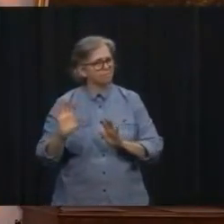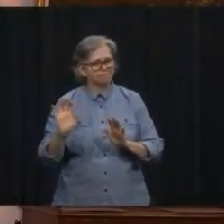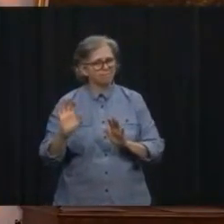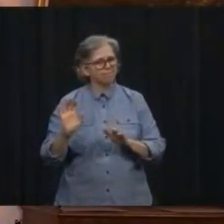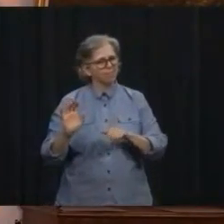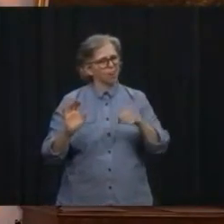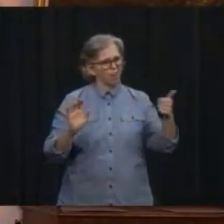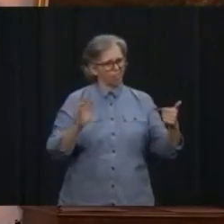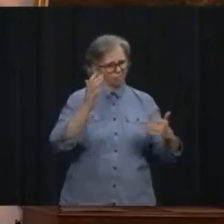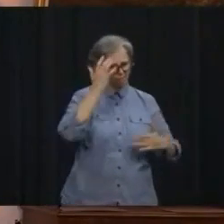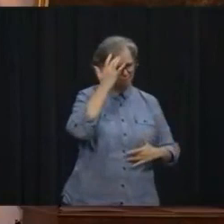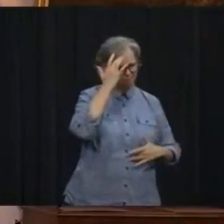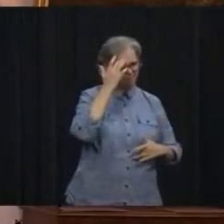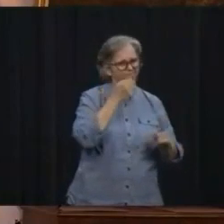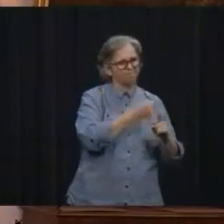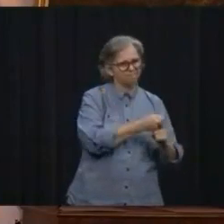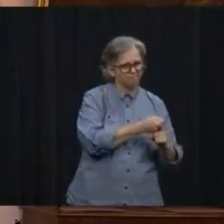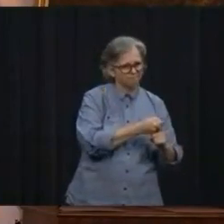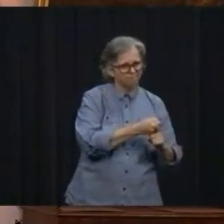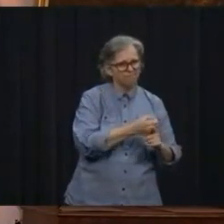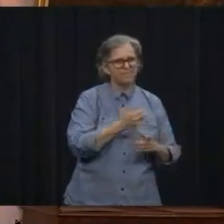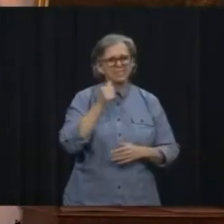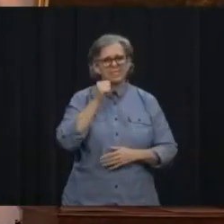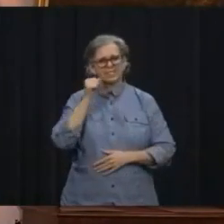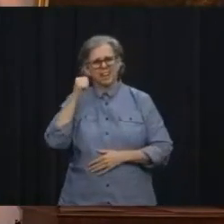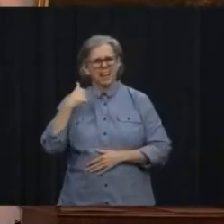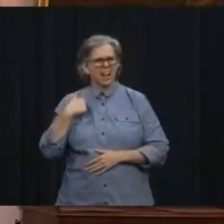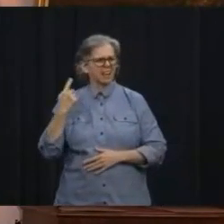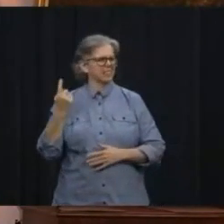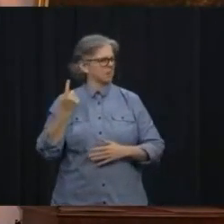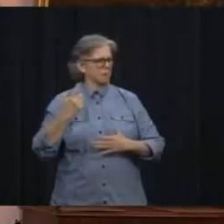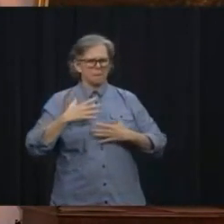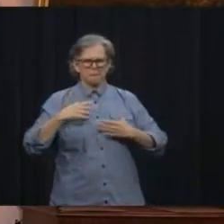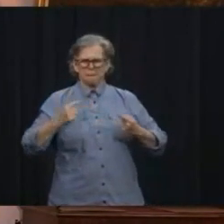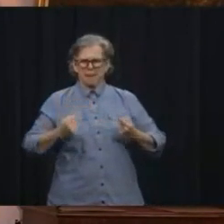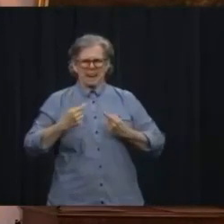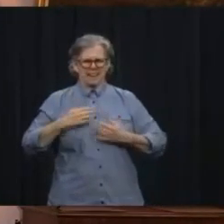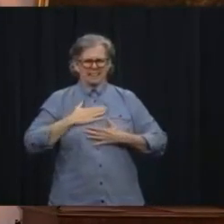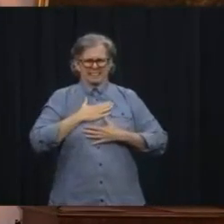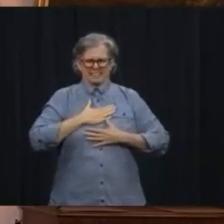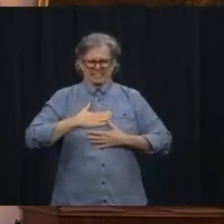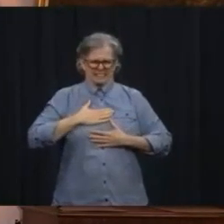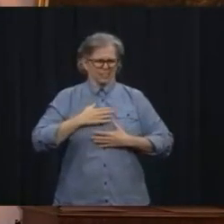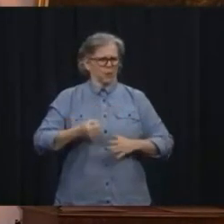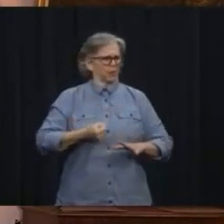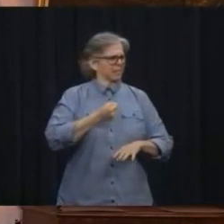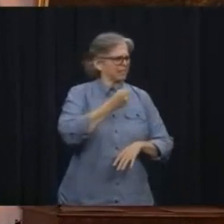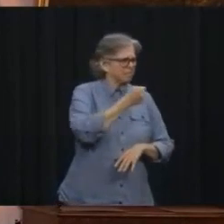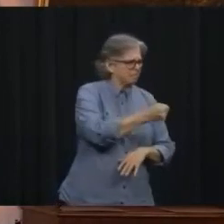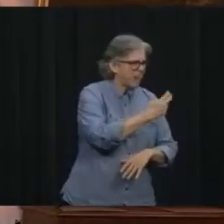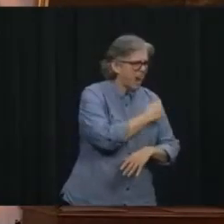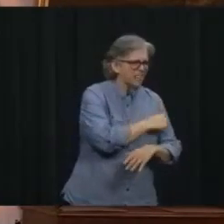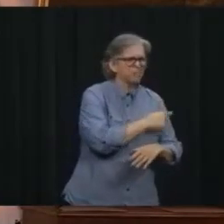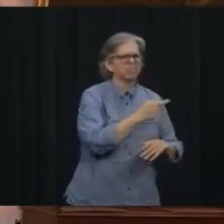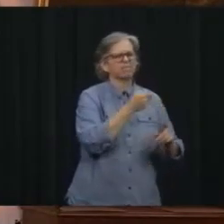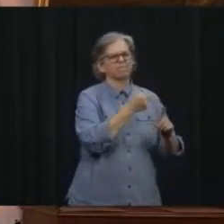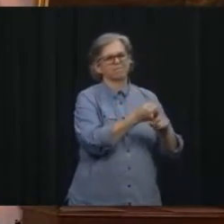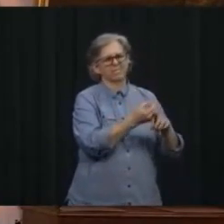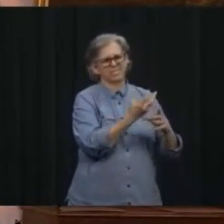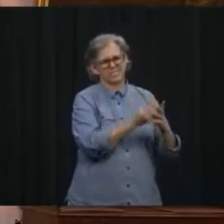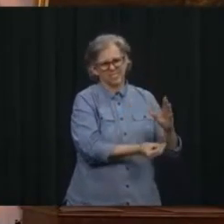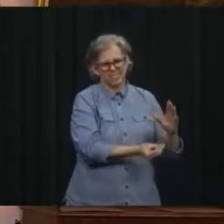following chest pains yesterday and a short hospitalization. Don was only 54.